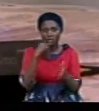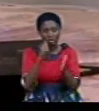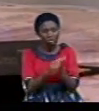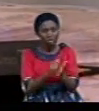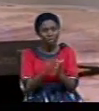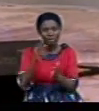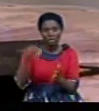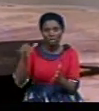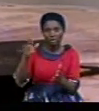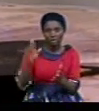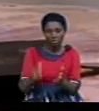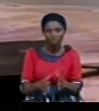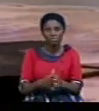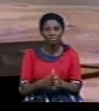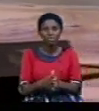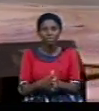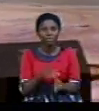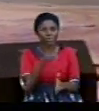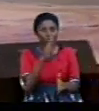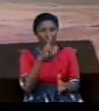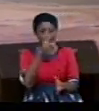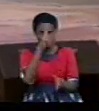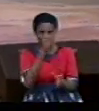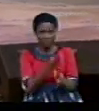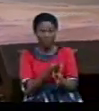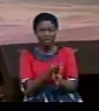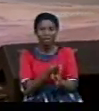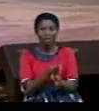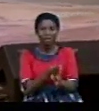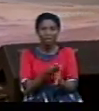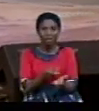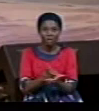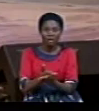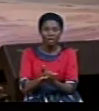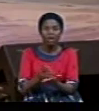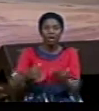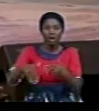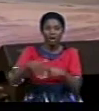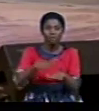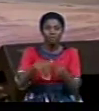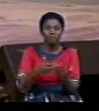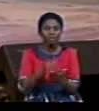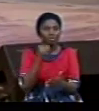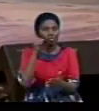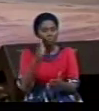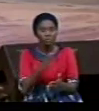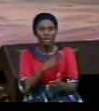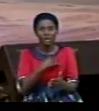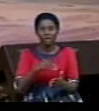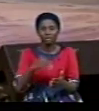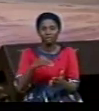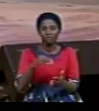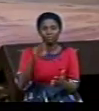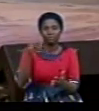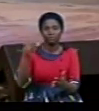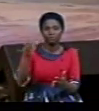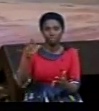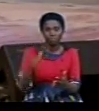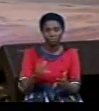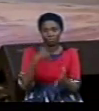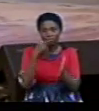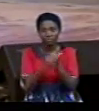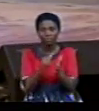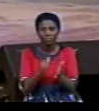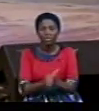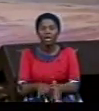marry your people above all women and they gave her the news and Mary said how shall